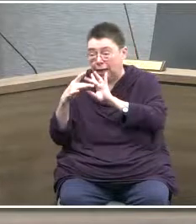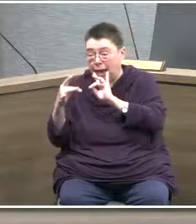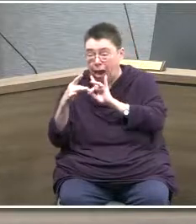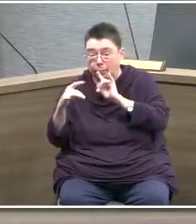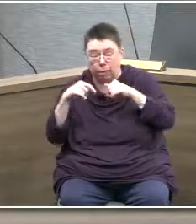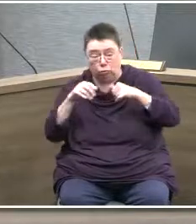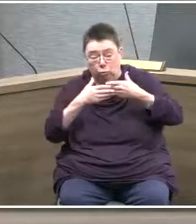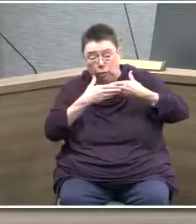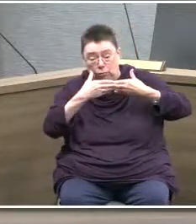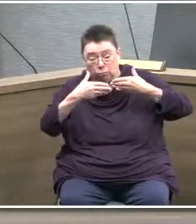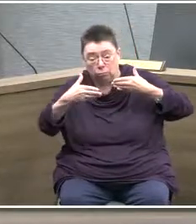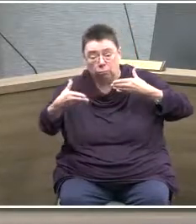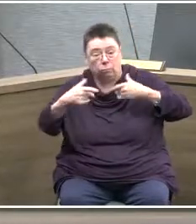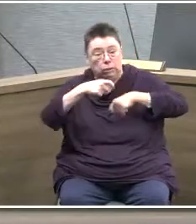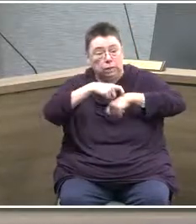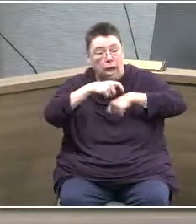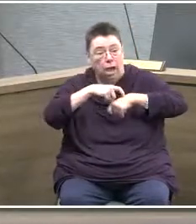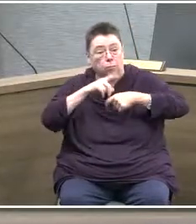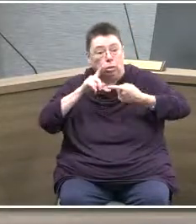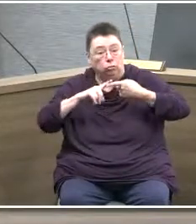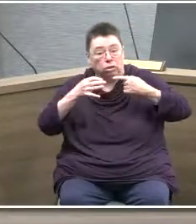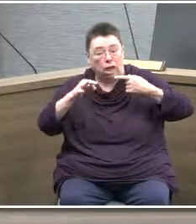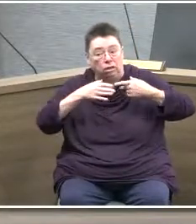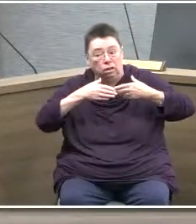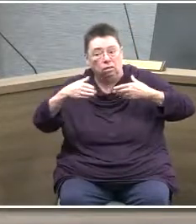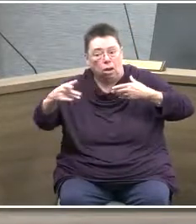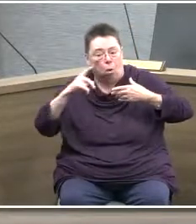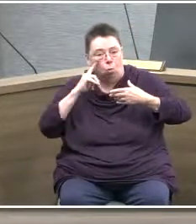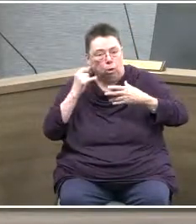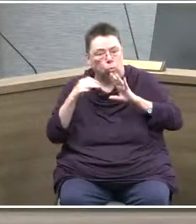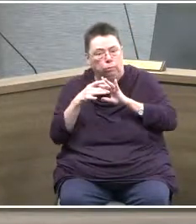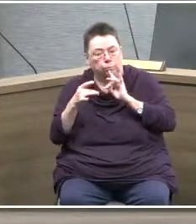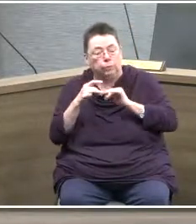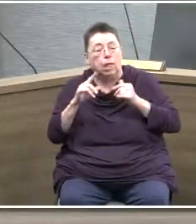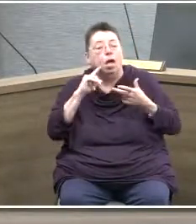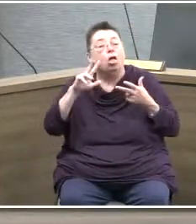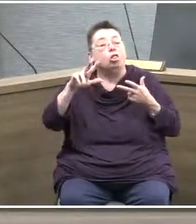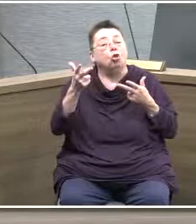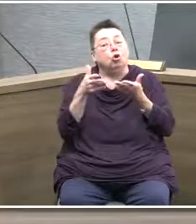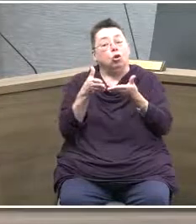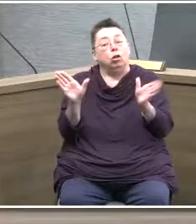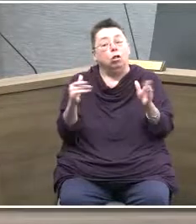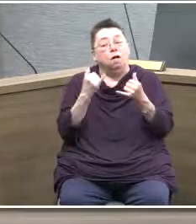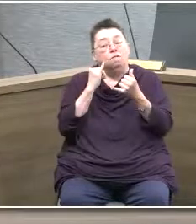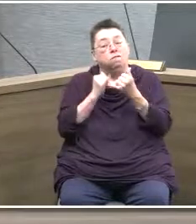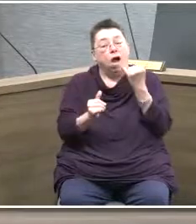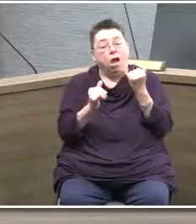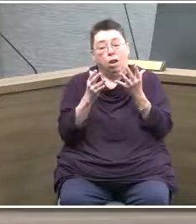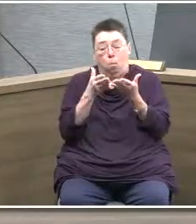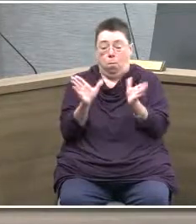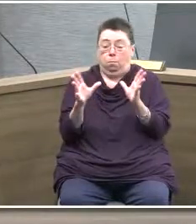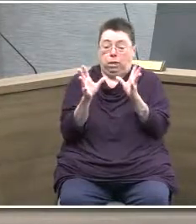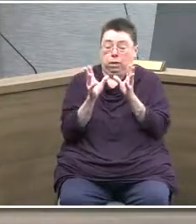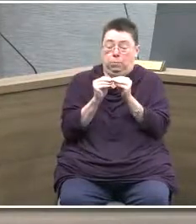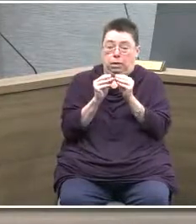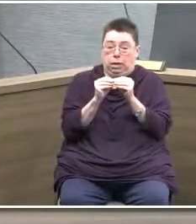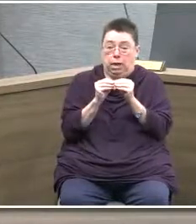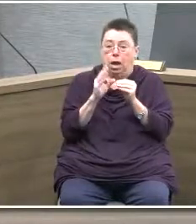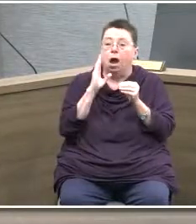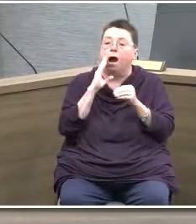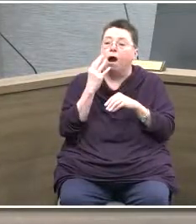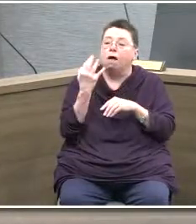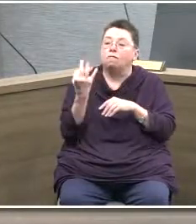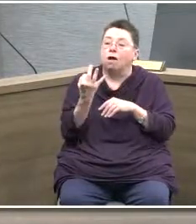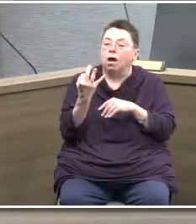during the remaining public comment hearing as well. There's a third and final public comment hearing scheduled for Monday, October 19th at